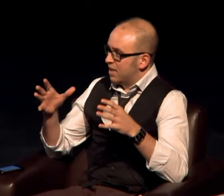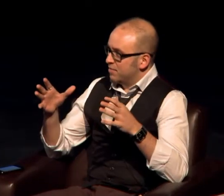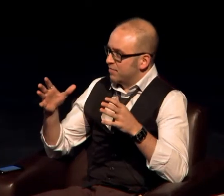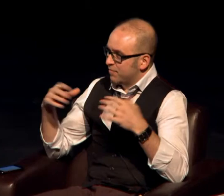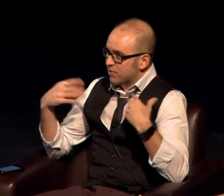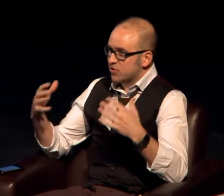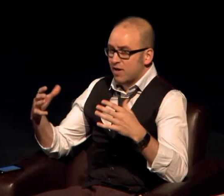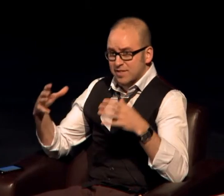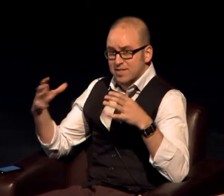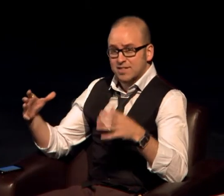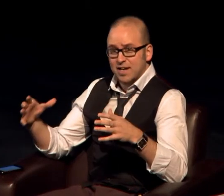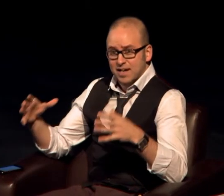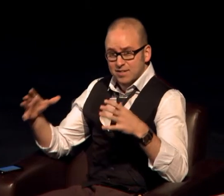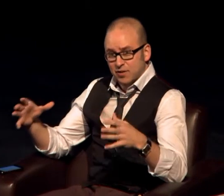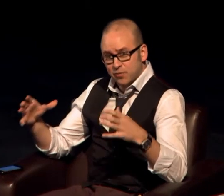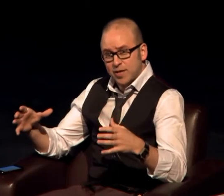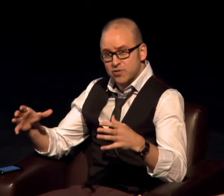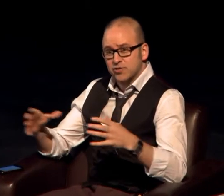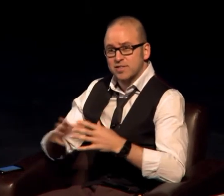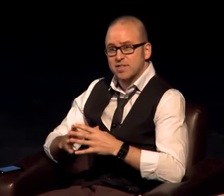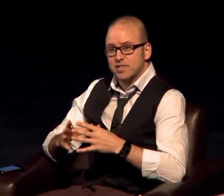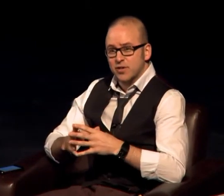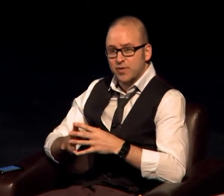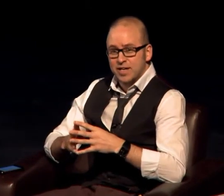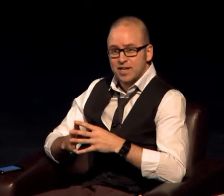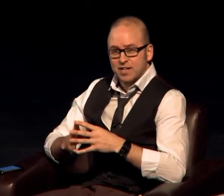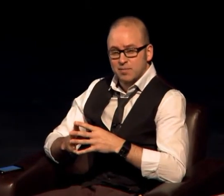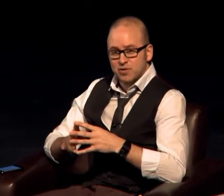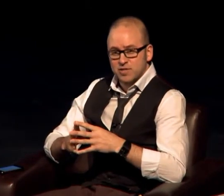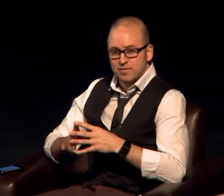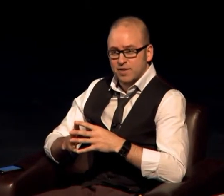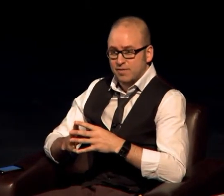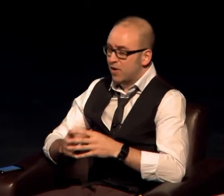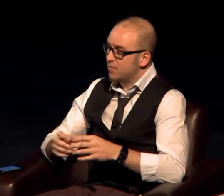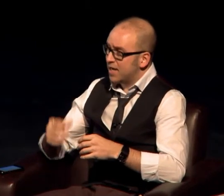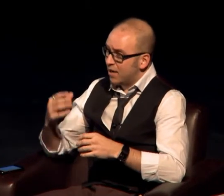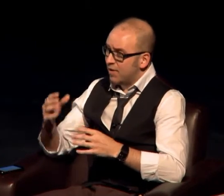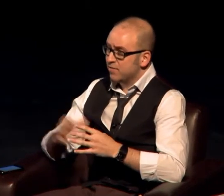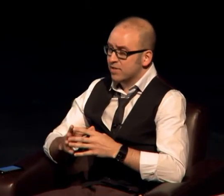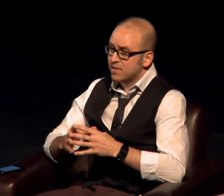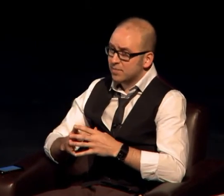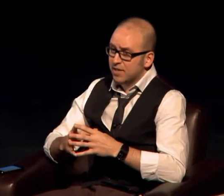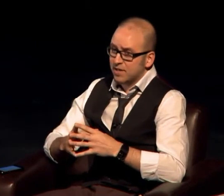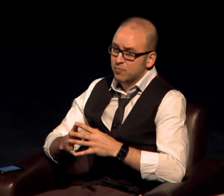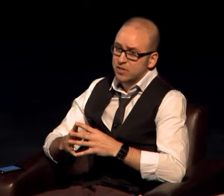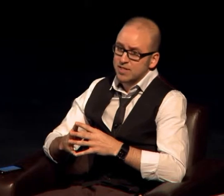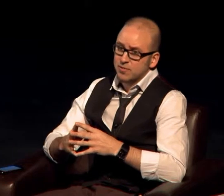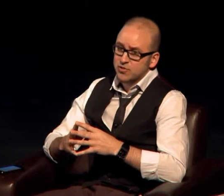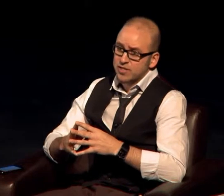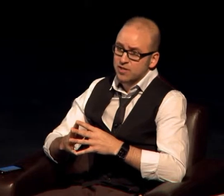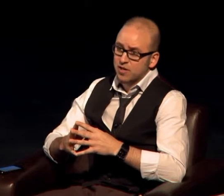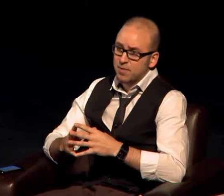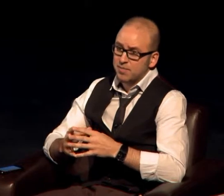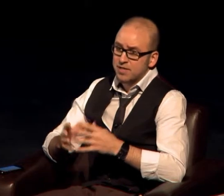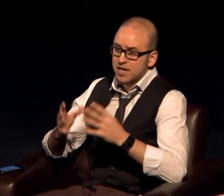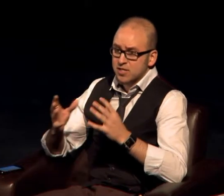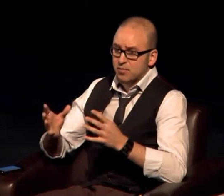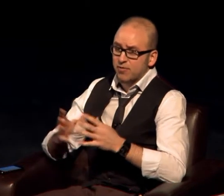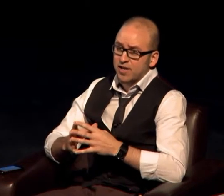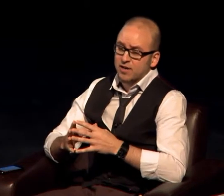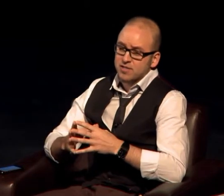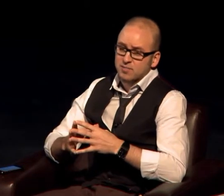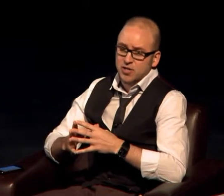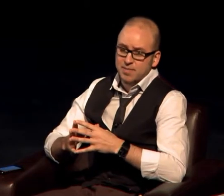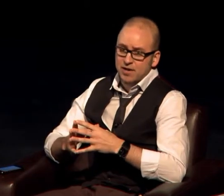as, first off, as exciting as like a 360-degree immersive environment. However, it's something that really demonstrates our commitment